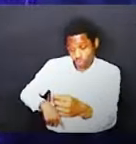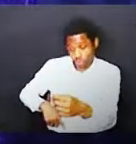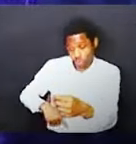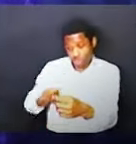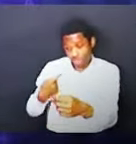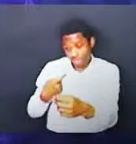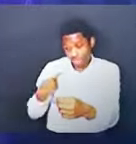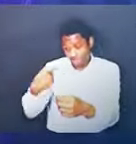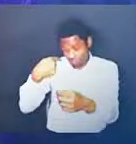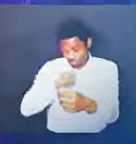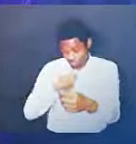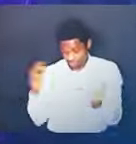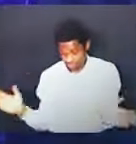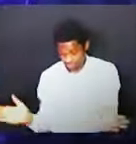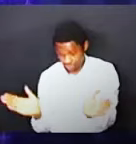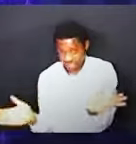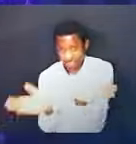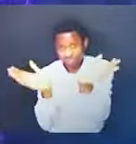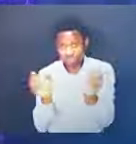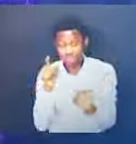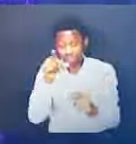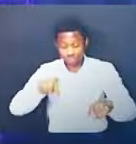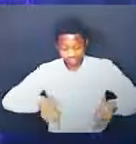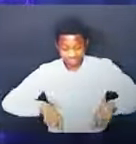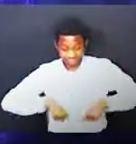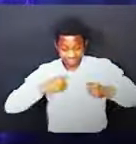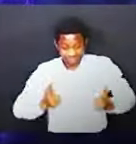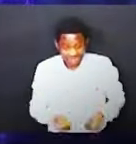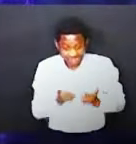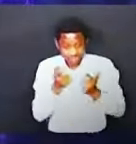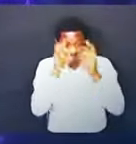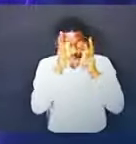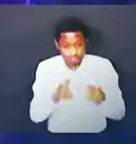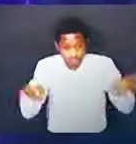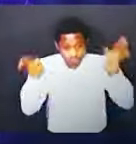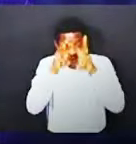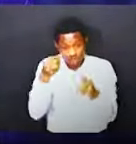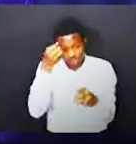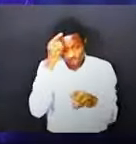life worthy of the calling you have received.